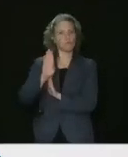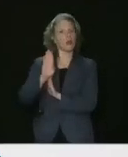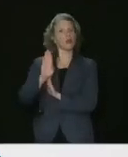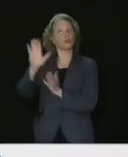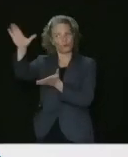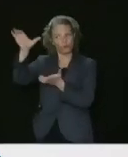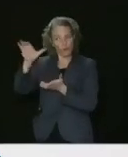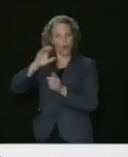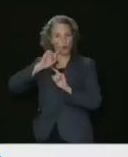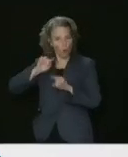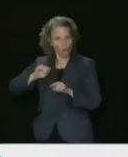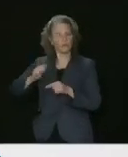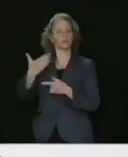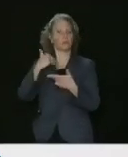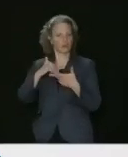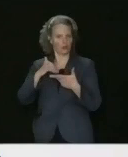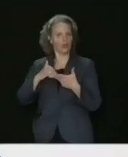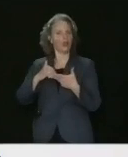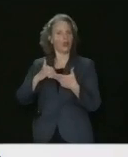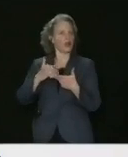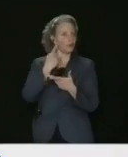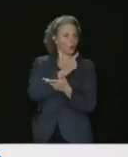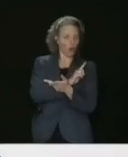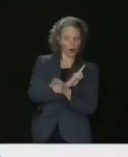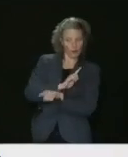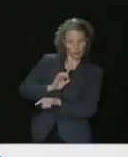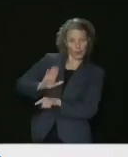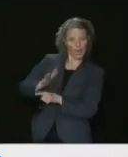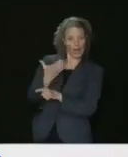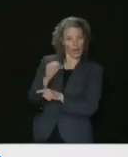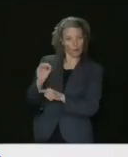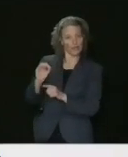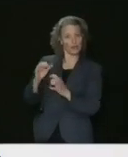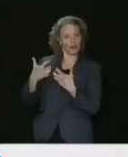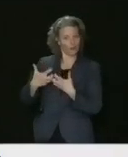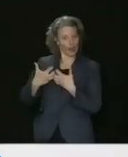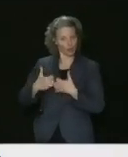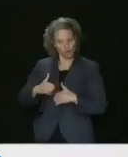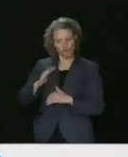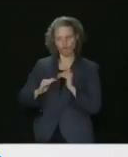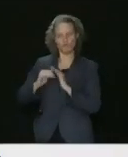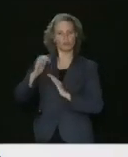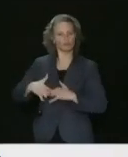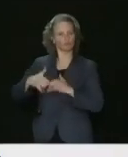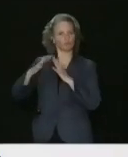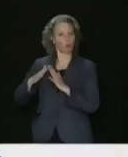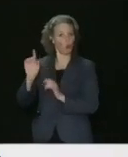doses, and to complete the company's manufacturing plant in Quebec City.